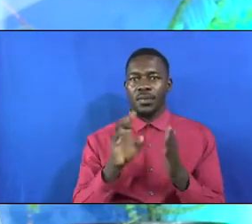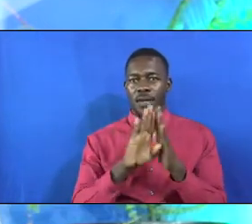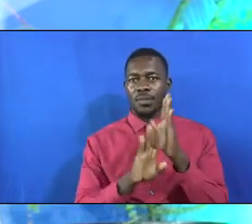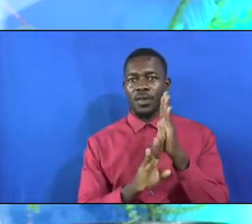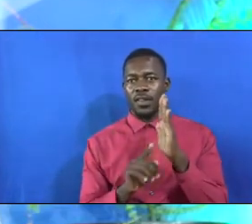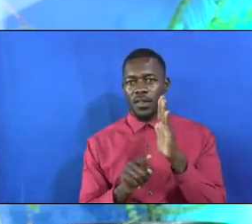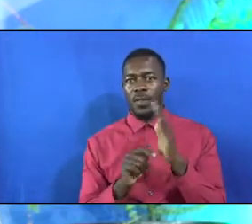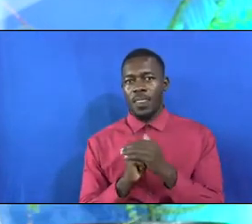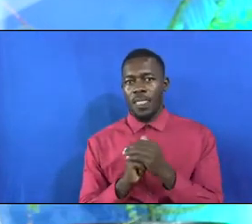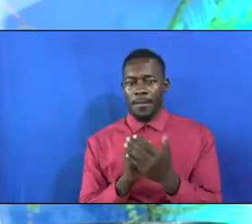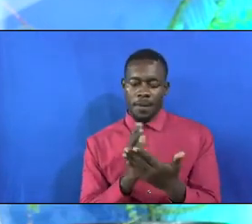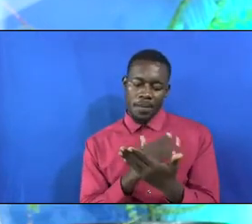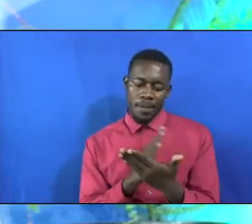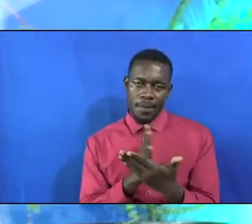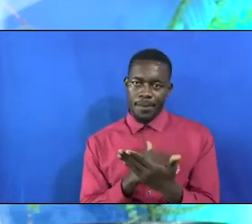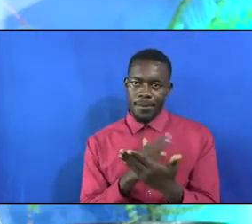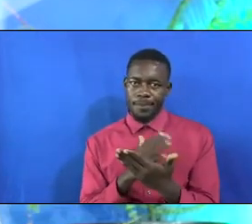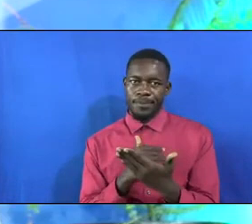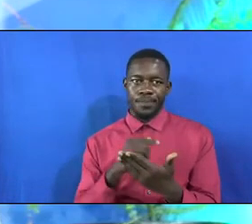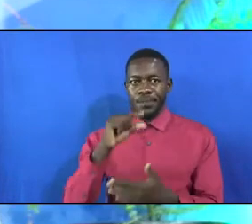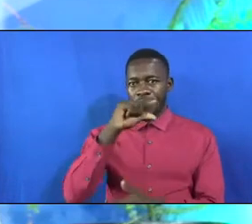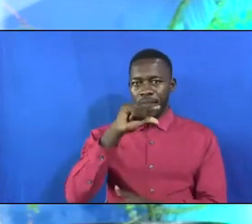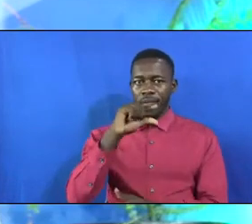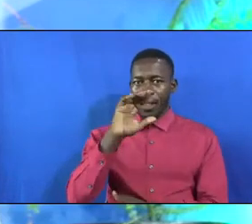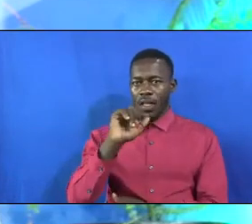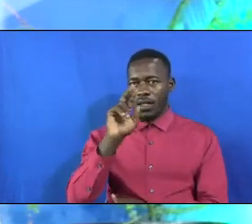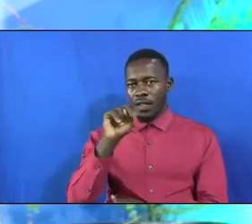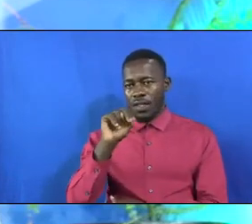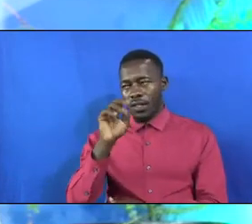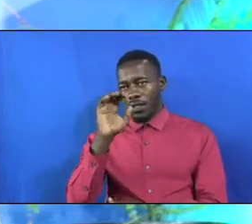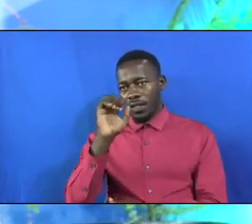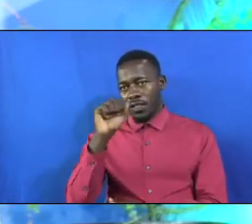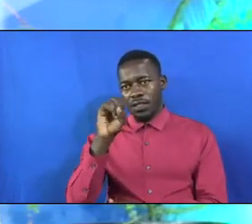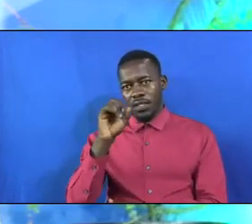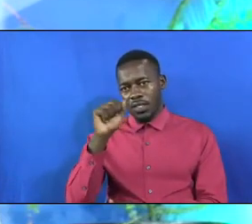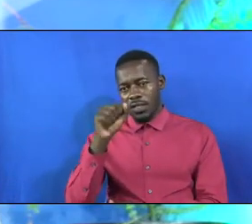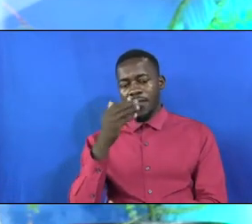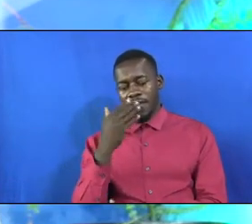Bible, just after Genesis.